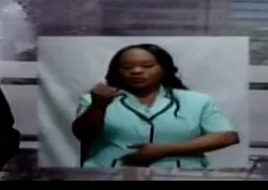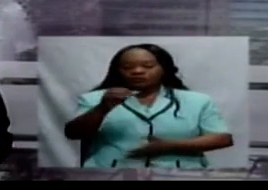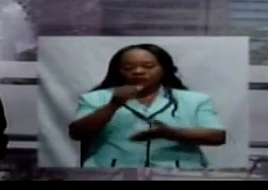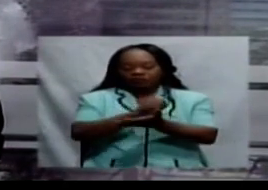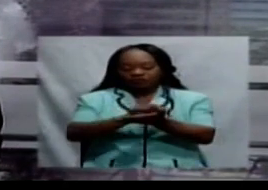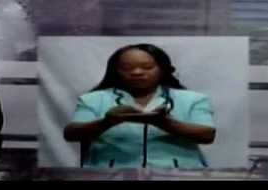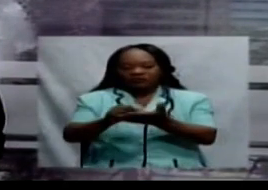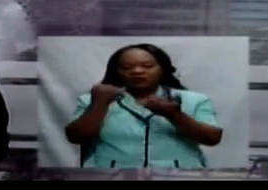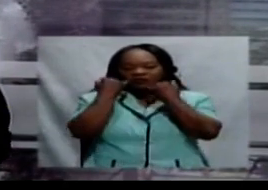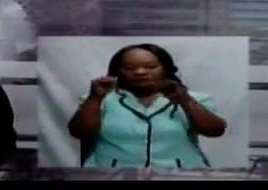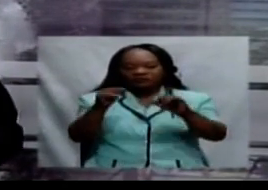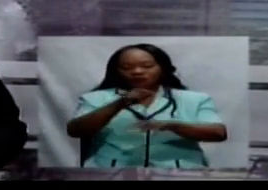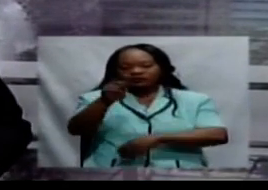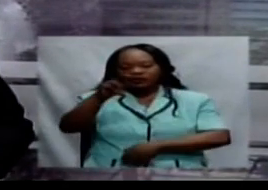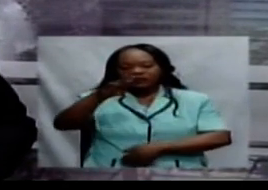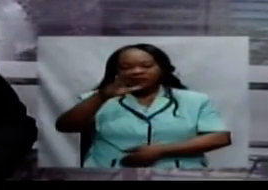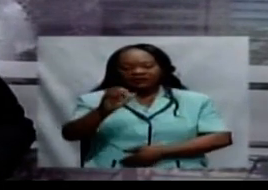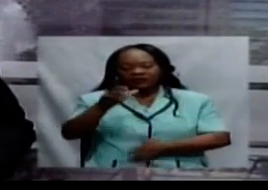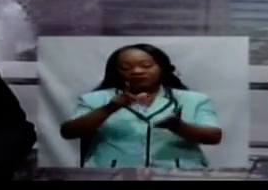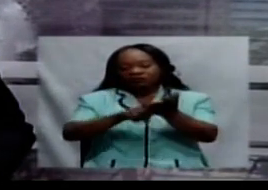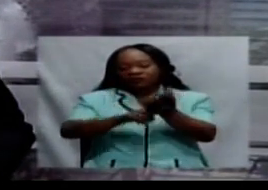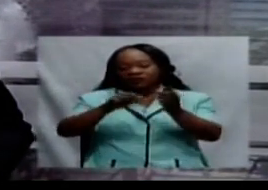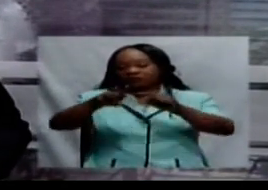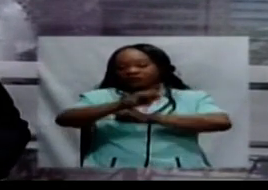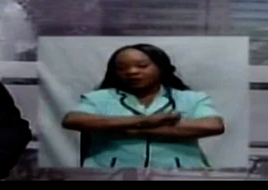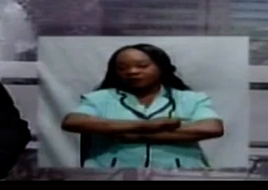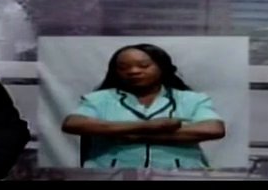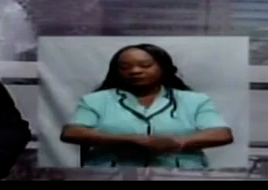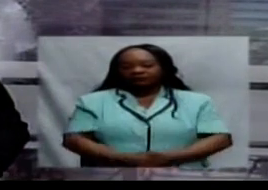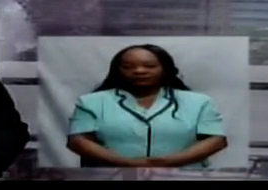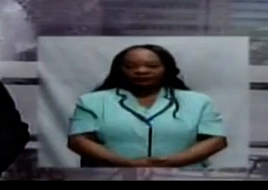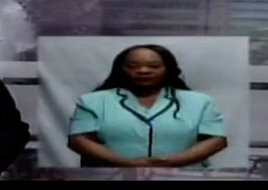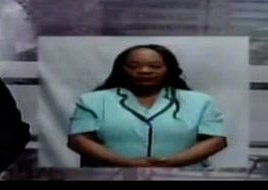made available to ZNBC News in Lusaka today.